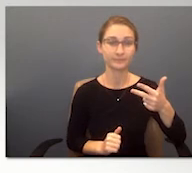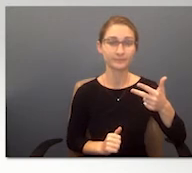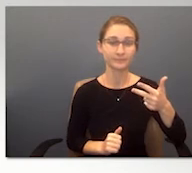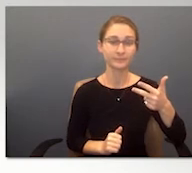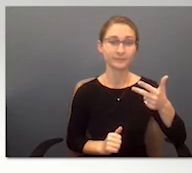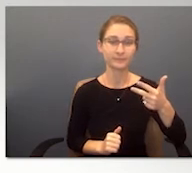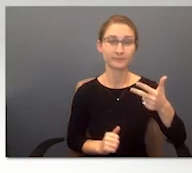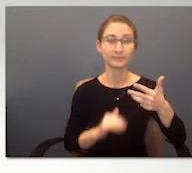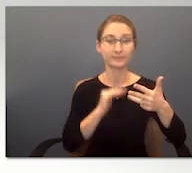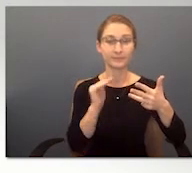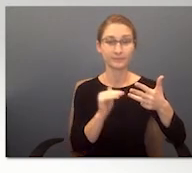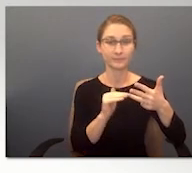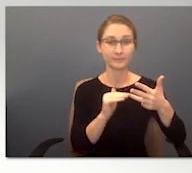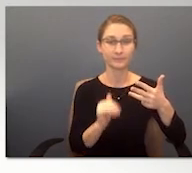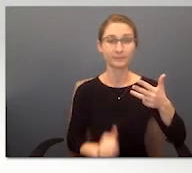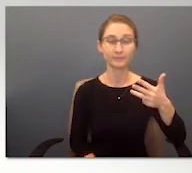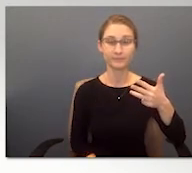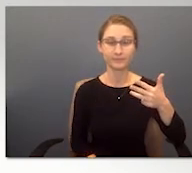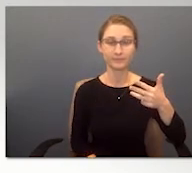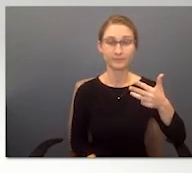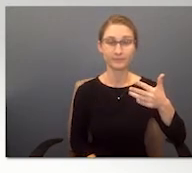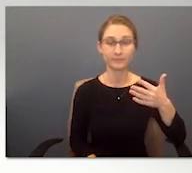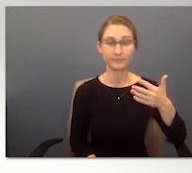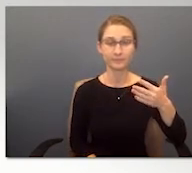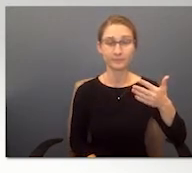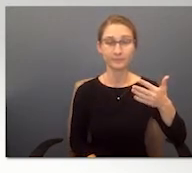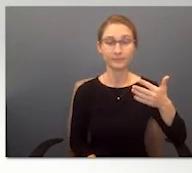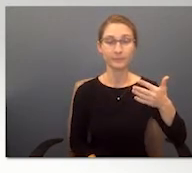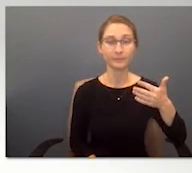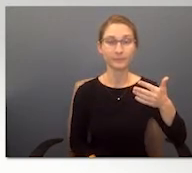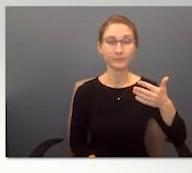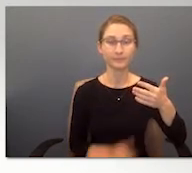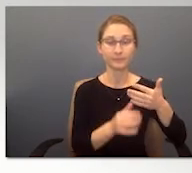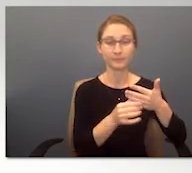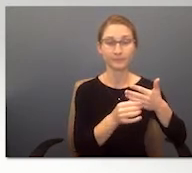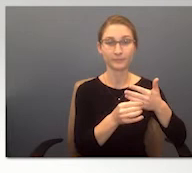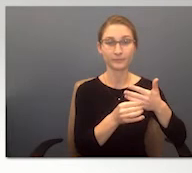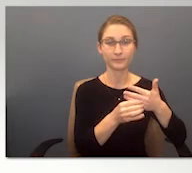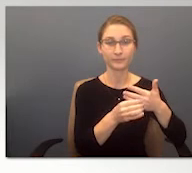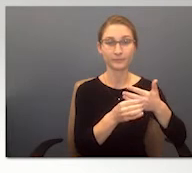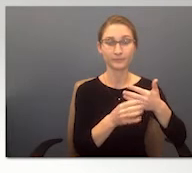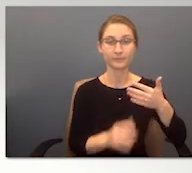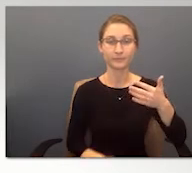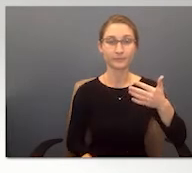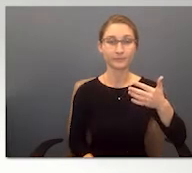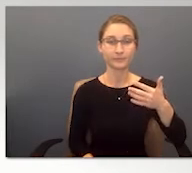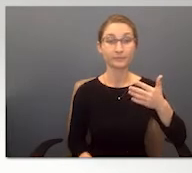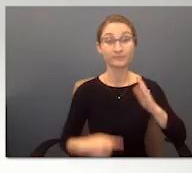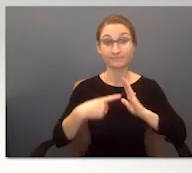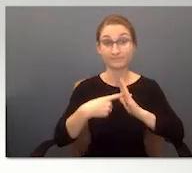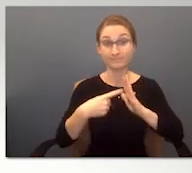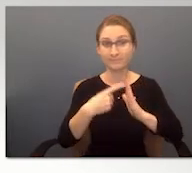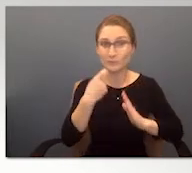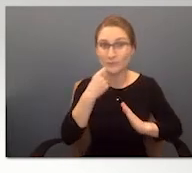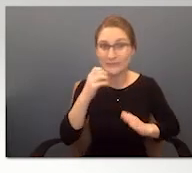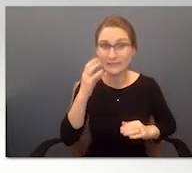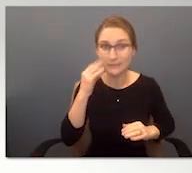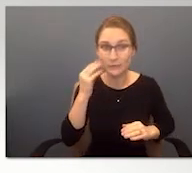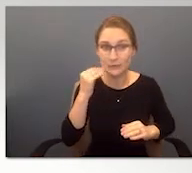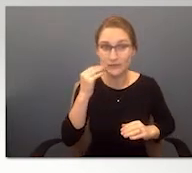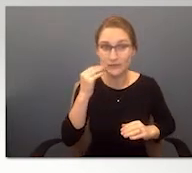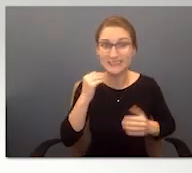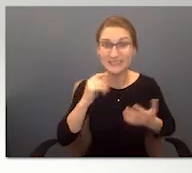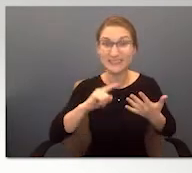policy, maintaining preparedness procedures for public health emergencies, such as we've experienced in the last